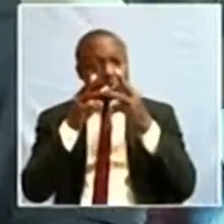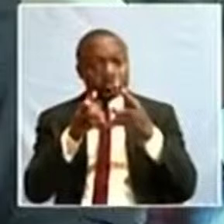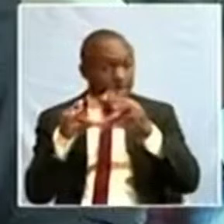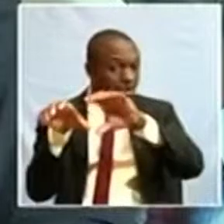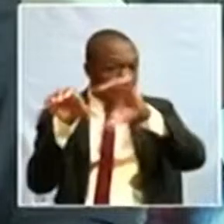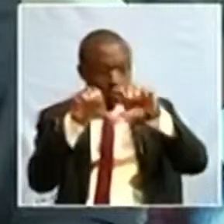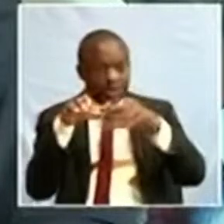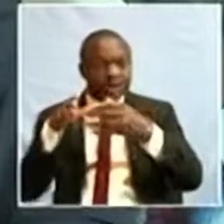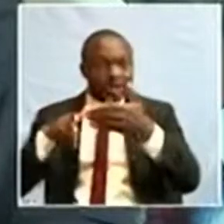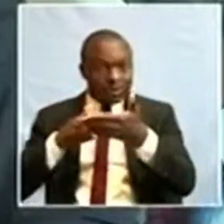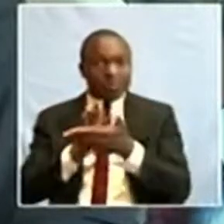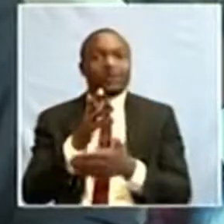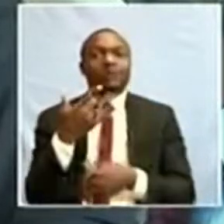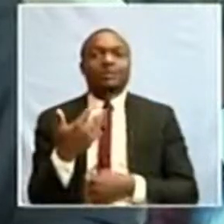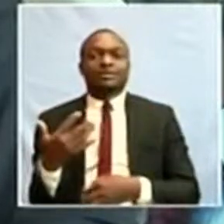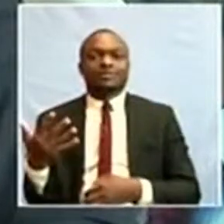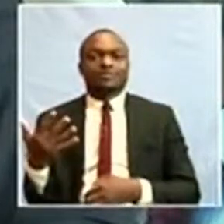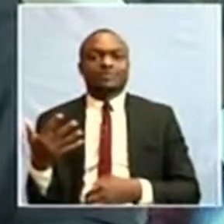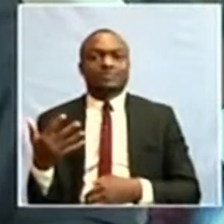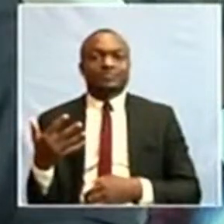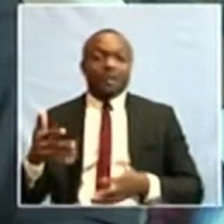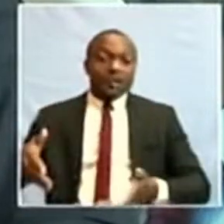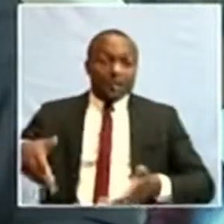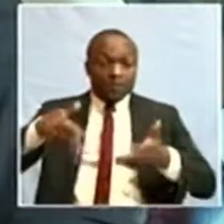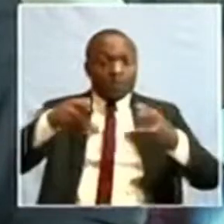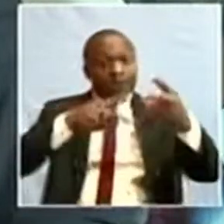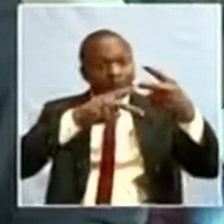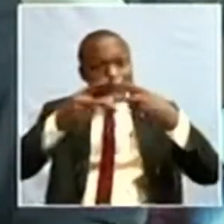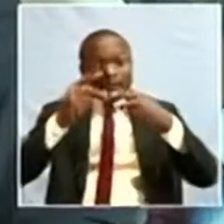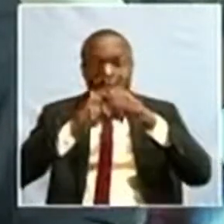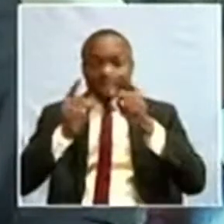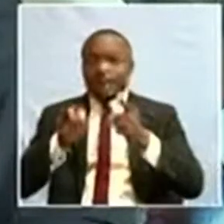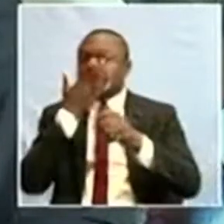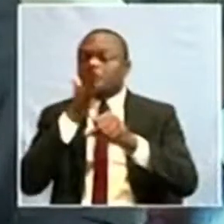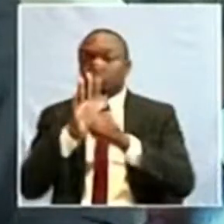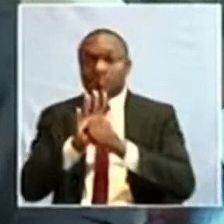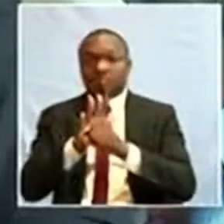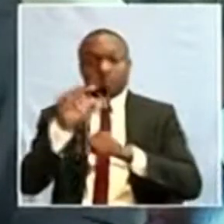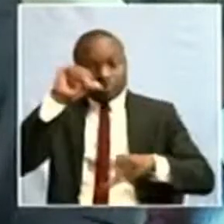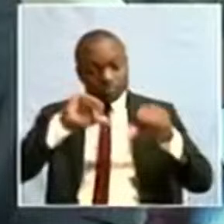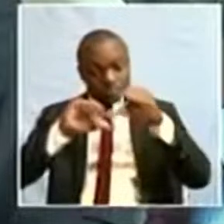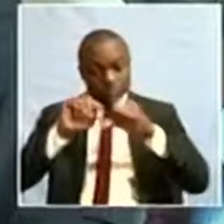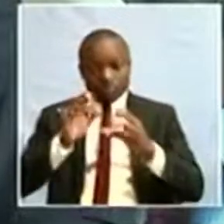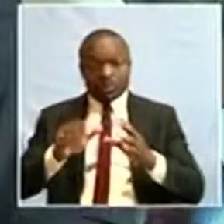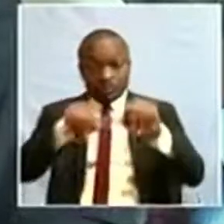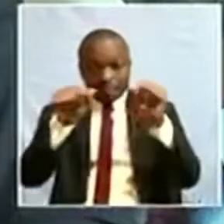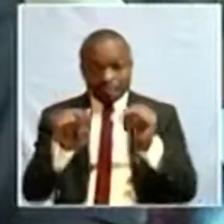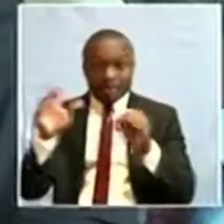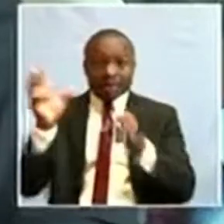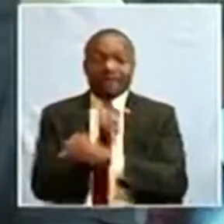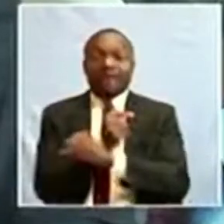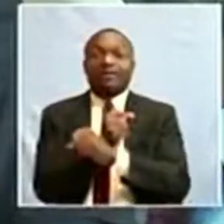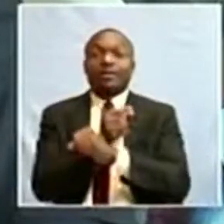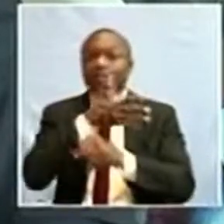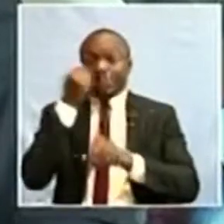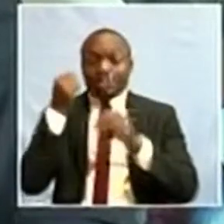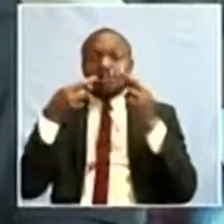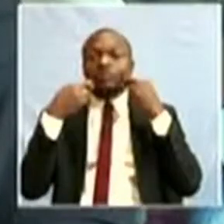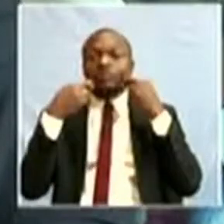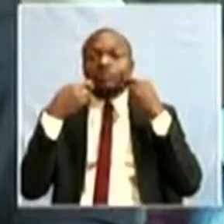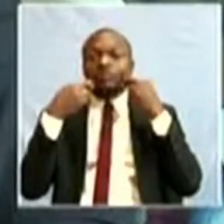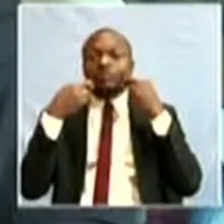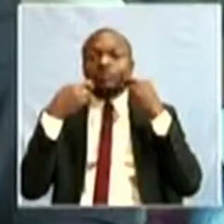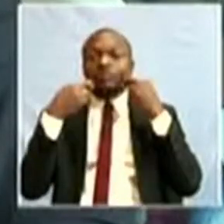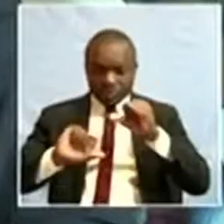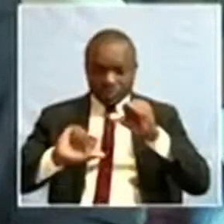right things. It's basically to carry the vision, but ensuring that the Auditor General gets the best output in terms of the audit processes that are being